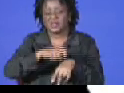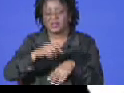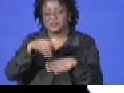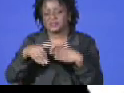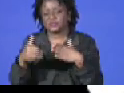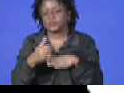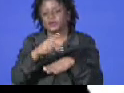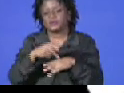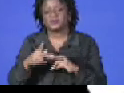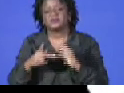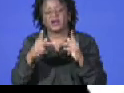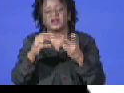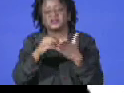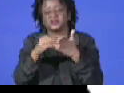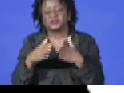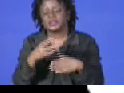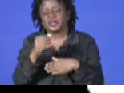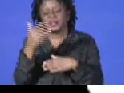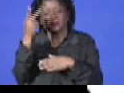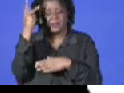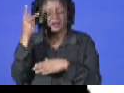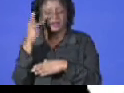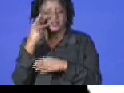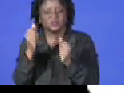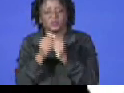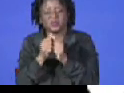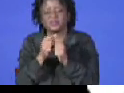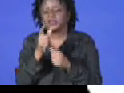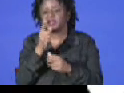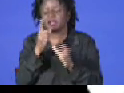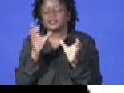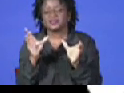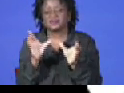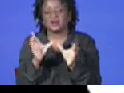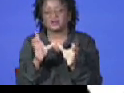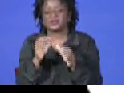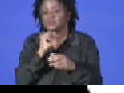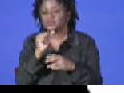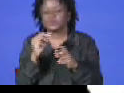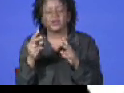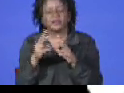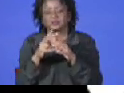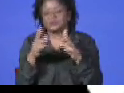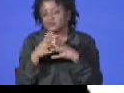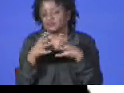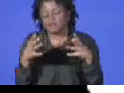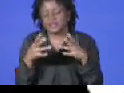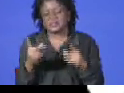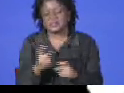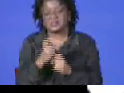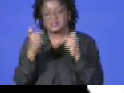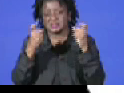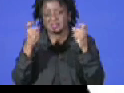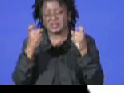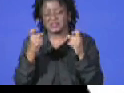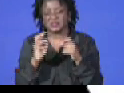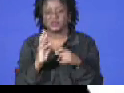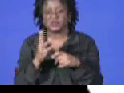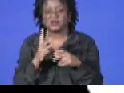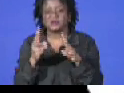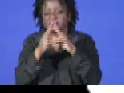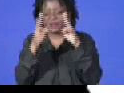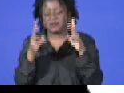provide those students and or their parents with the lunch vouchers, with not great success. We have been